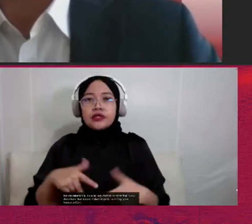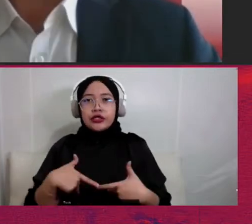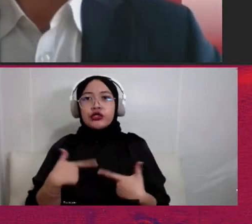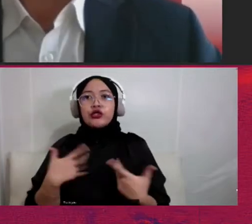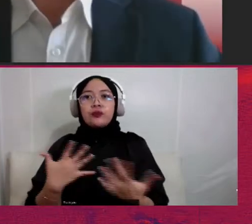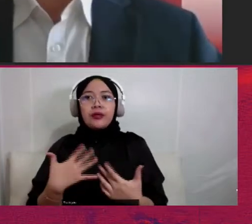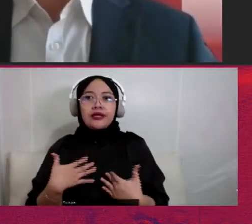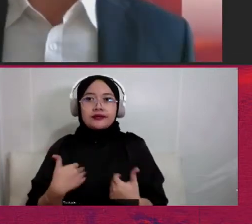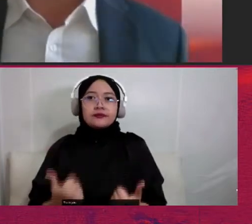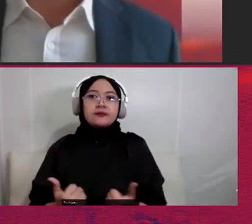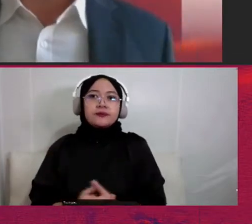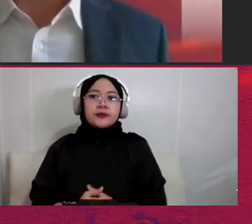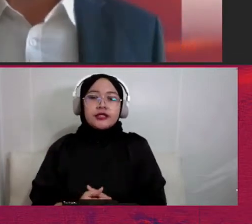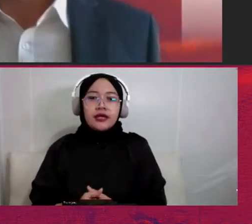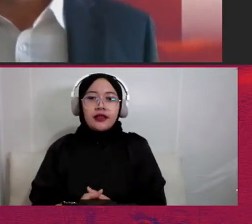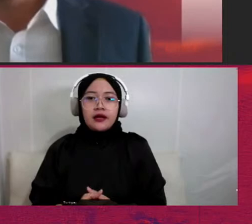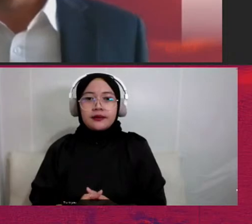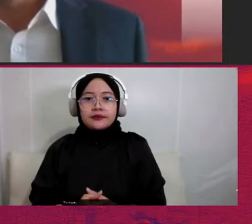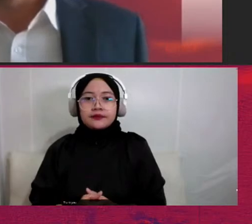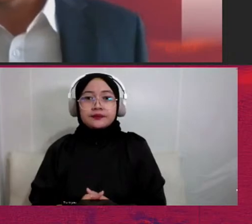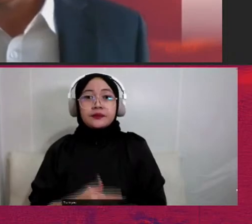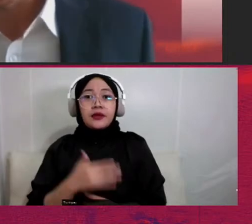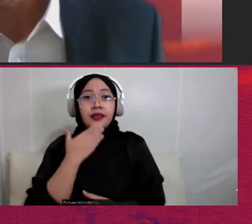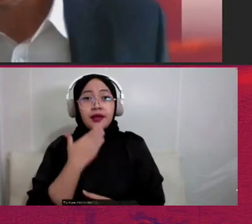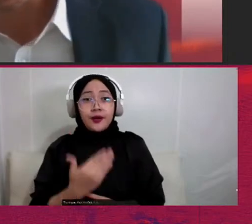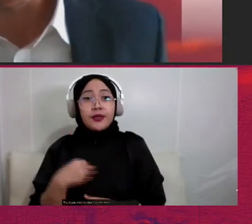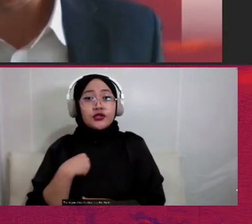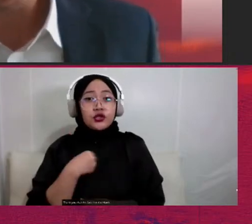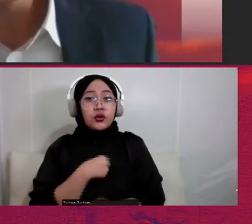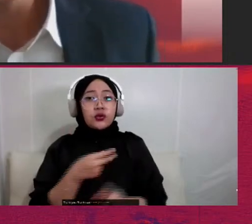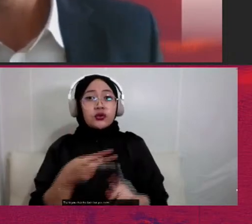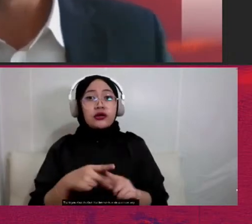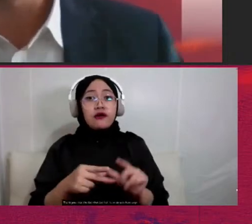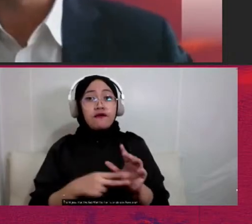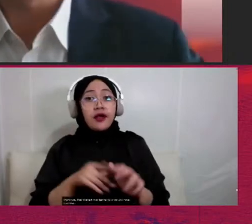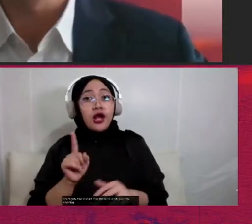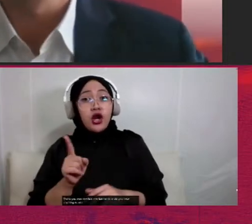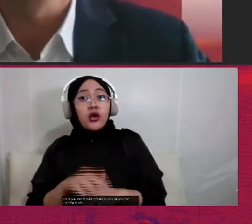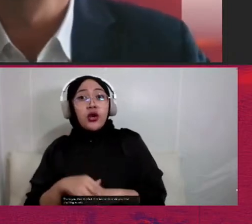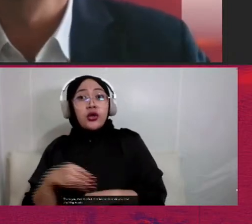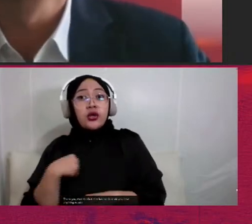Thank you. Thank you, Dr. Frank. Dr. Herizo, do you have anything to add?